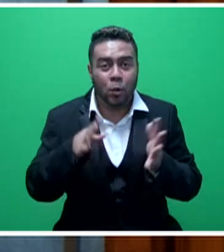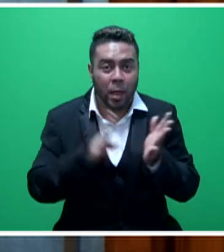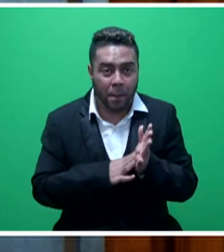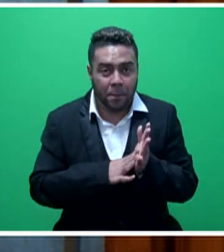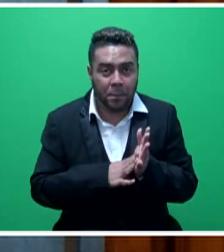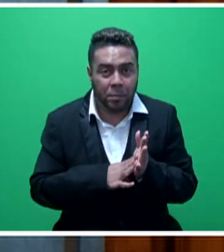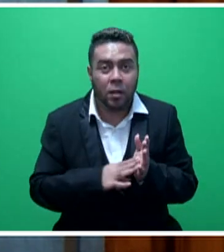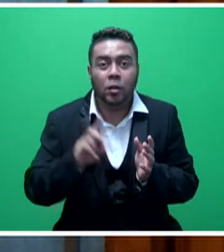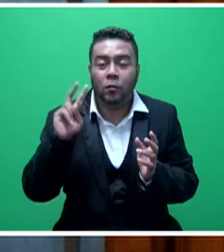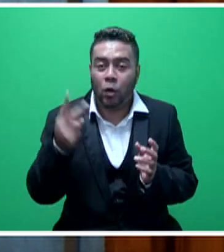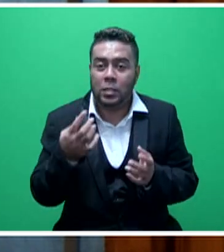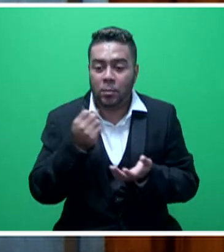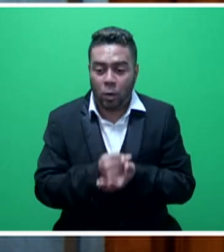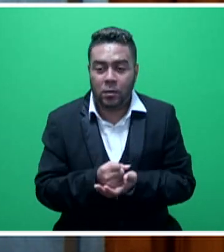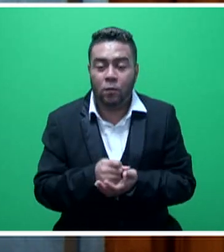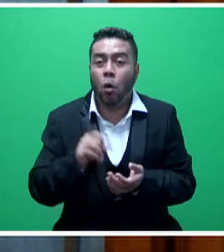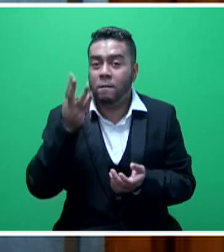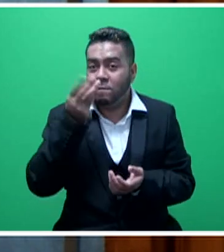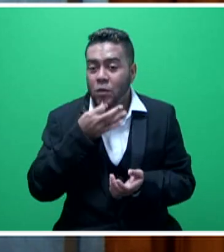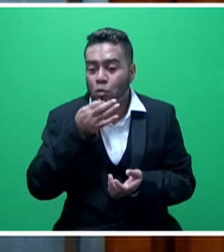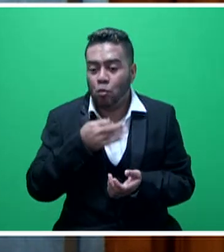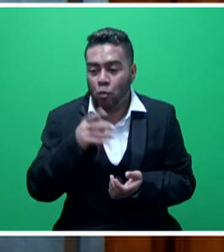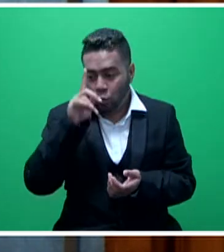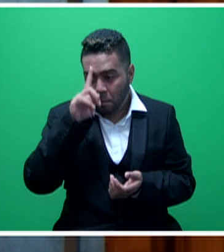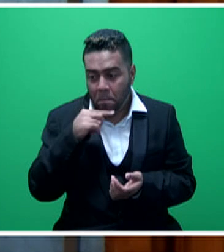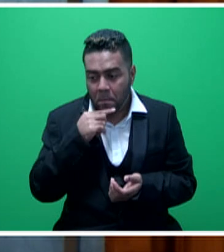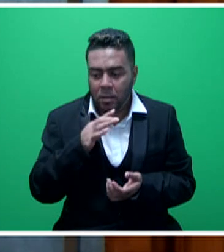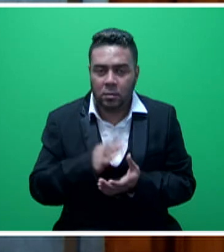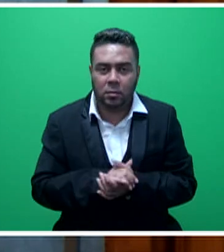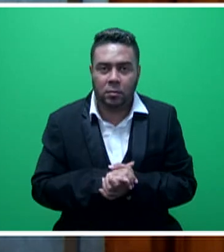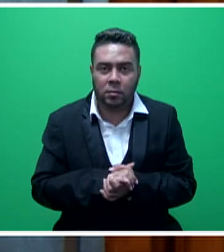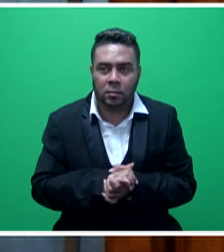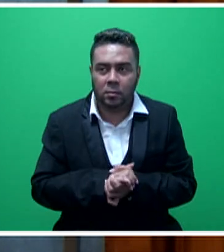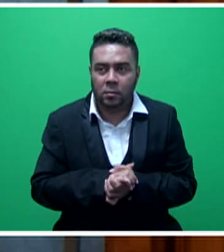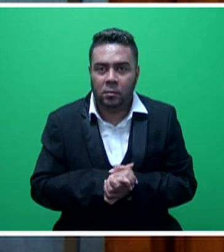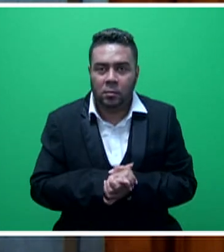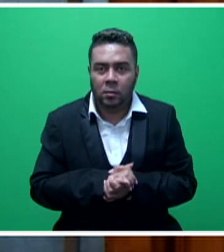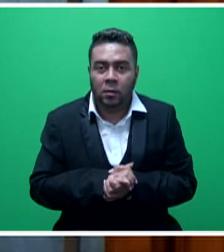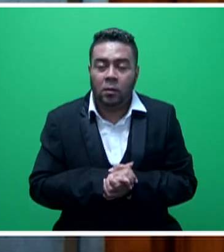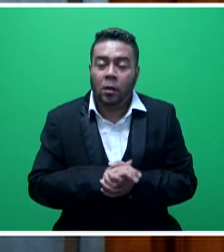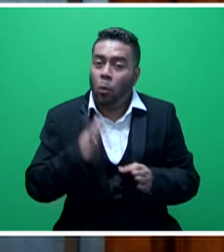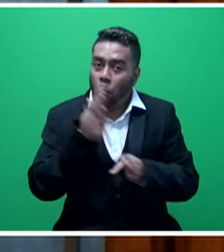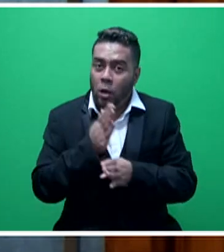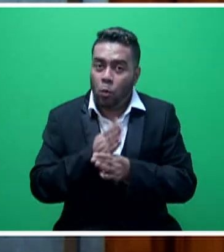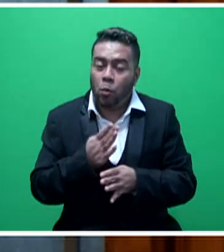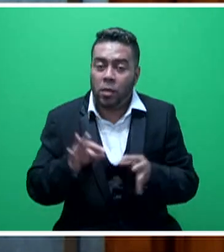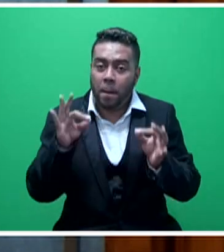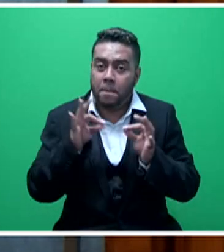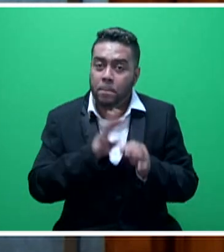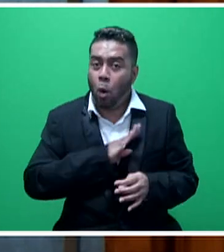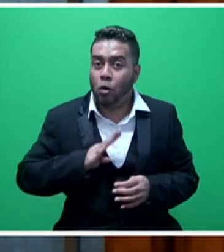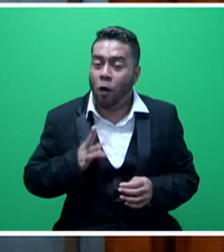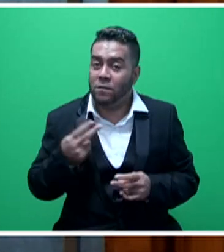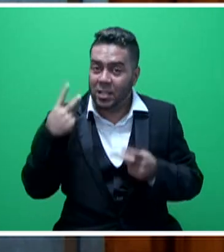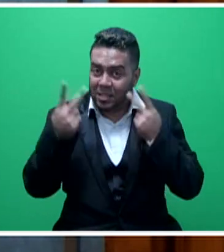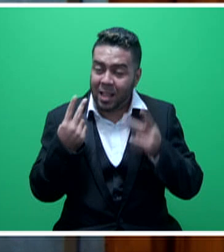support the several ill patients under ICU care. Government also worked with the Board of Visitors and management of